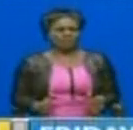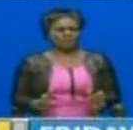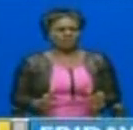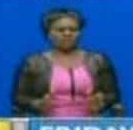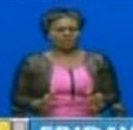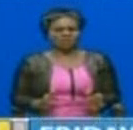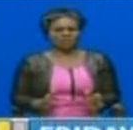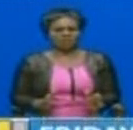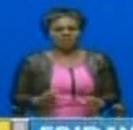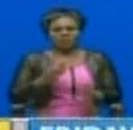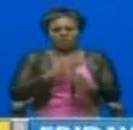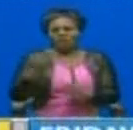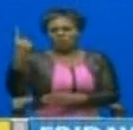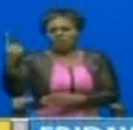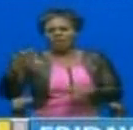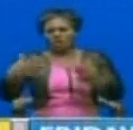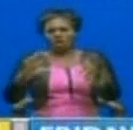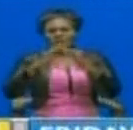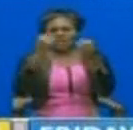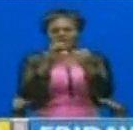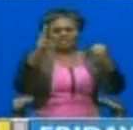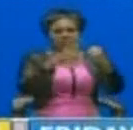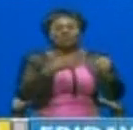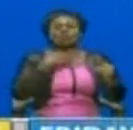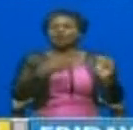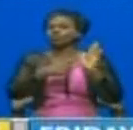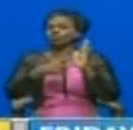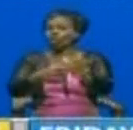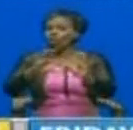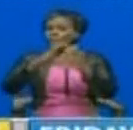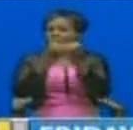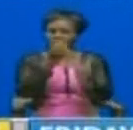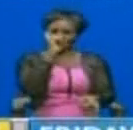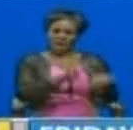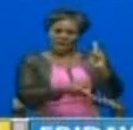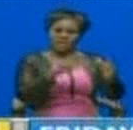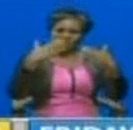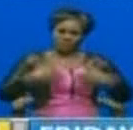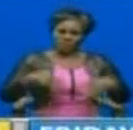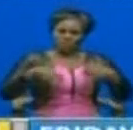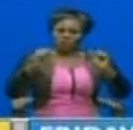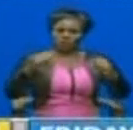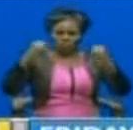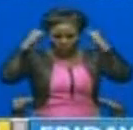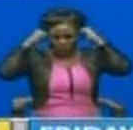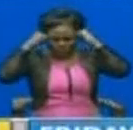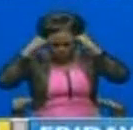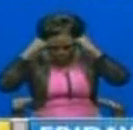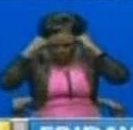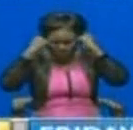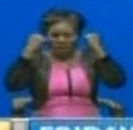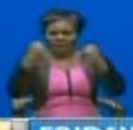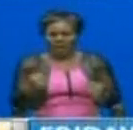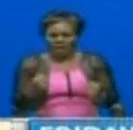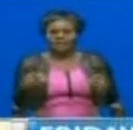is a foreman or standard 7 dropout. I wanted to show the world that an athlete also can study a very hard course like